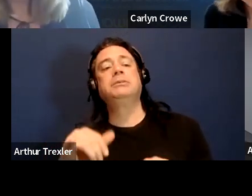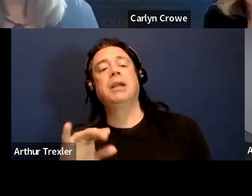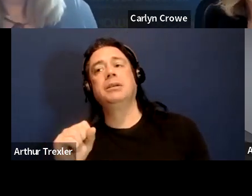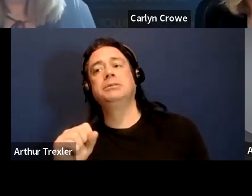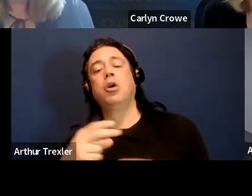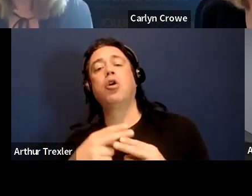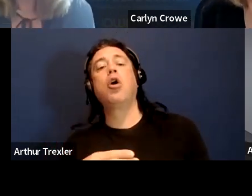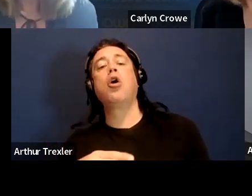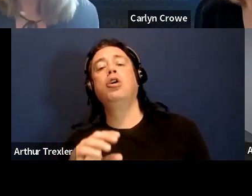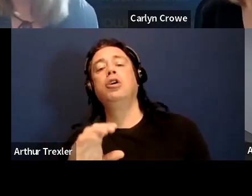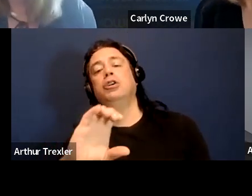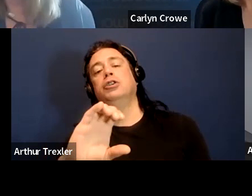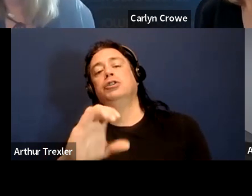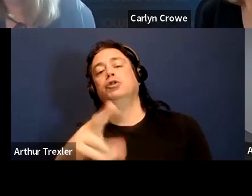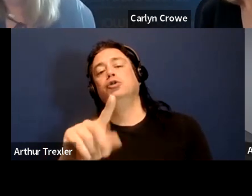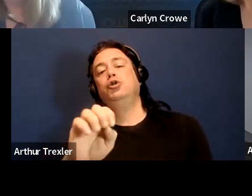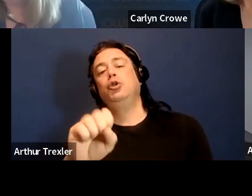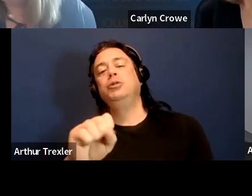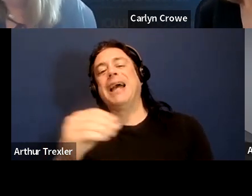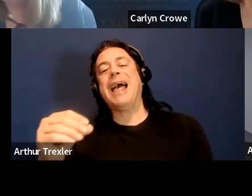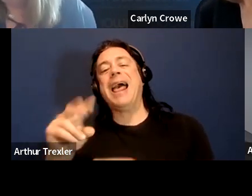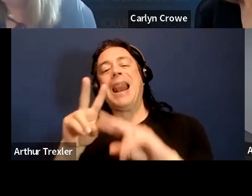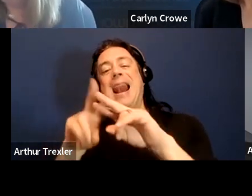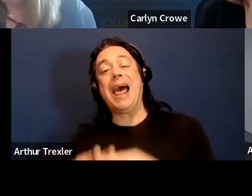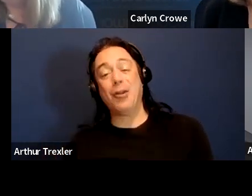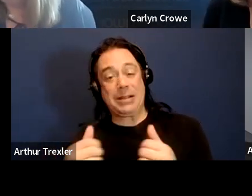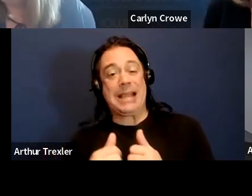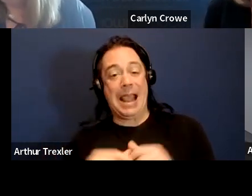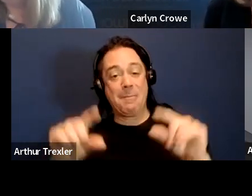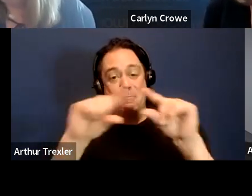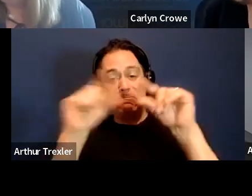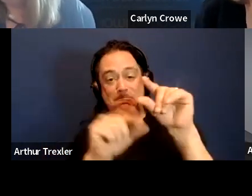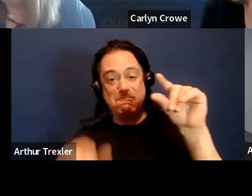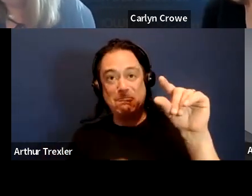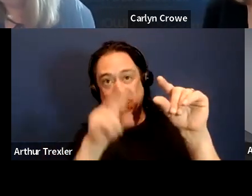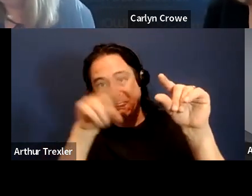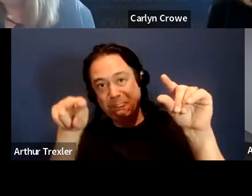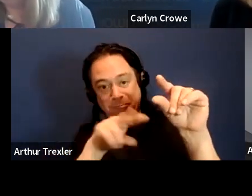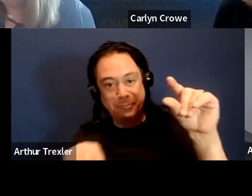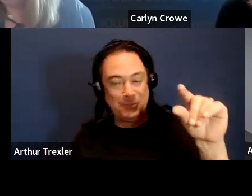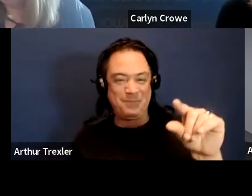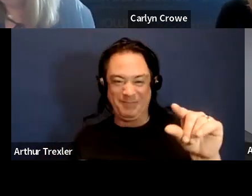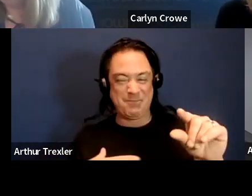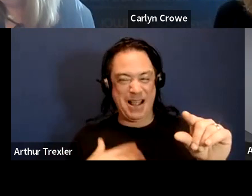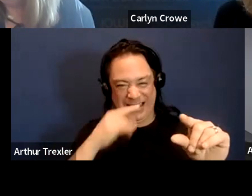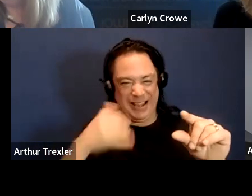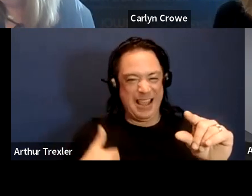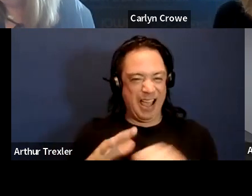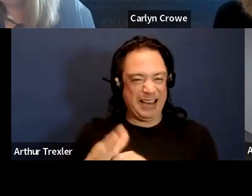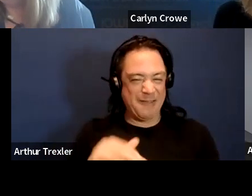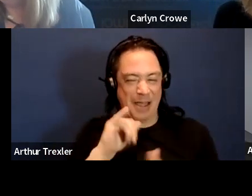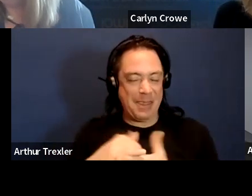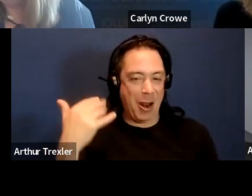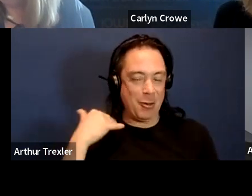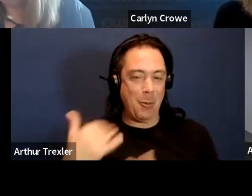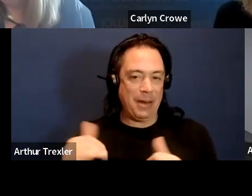I call it the chutes and ladders because my kids are still a little bit young enough that I wasn't that long ago we were playing chutes and ladders, but it's